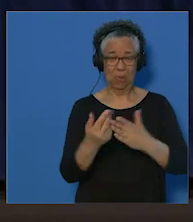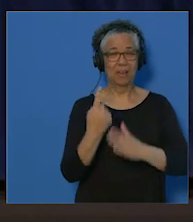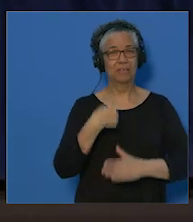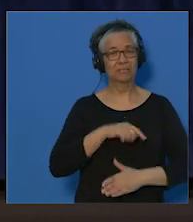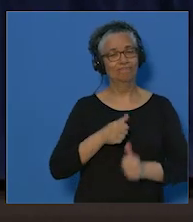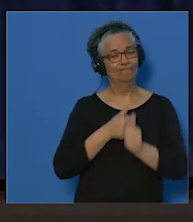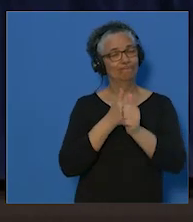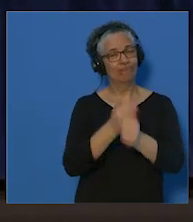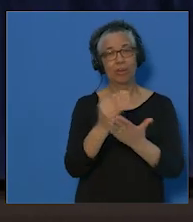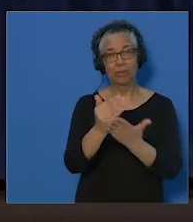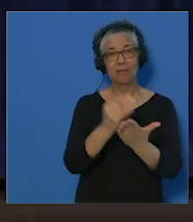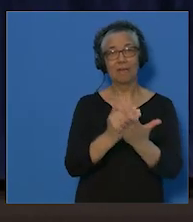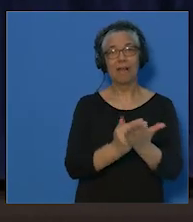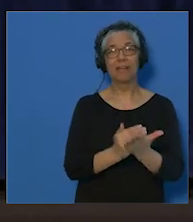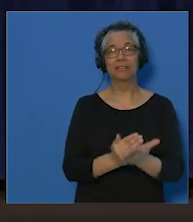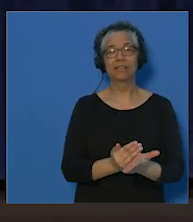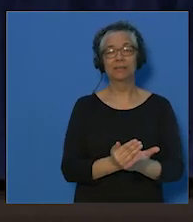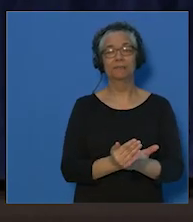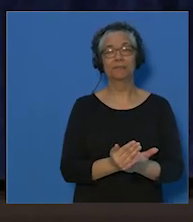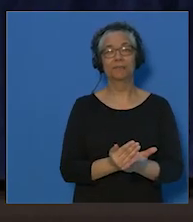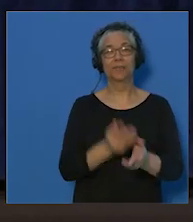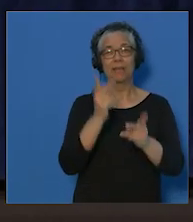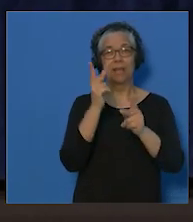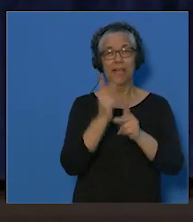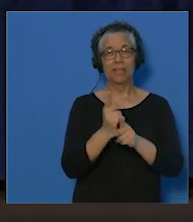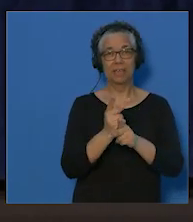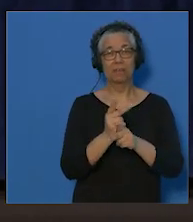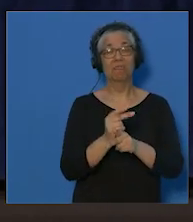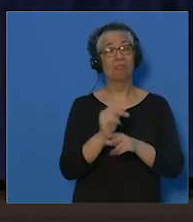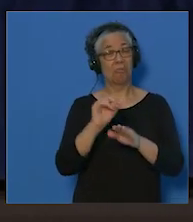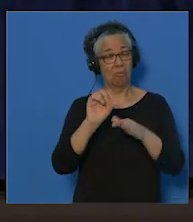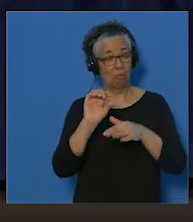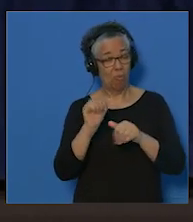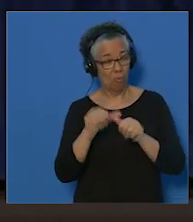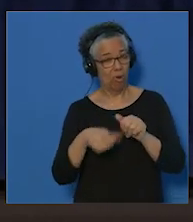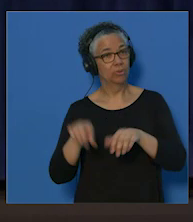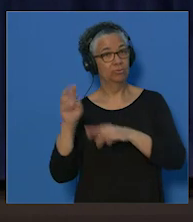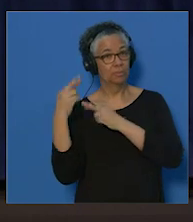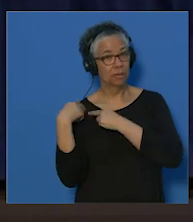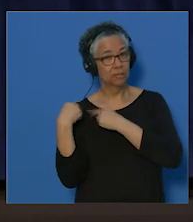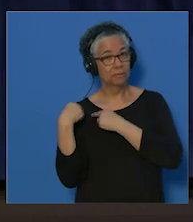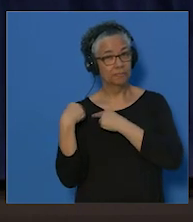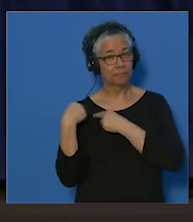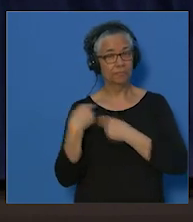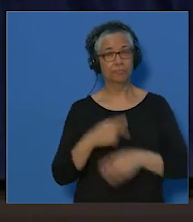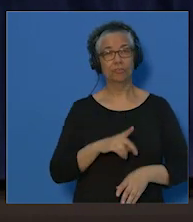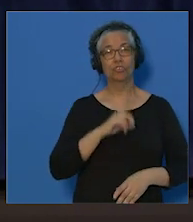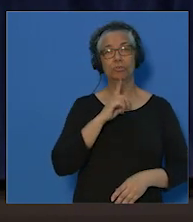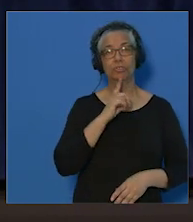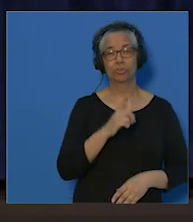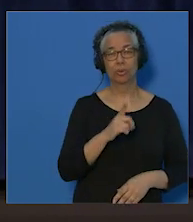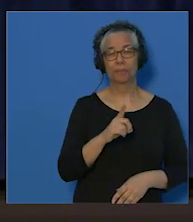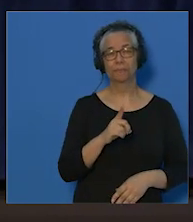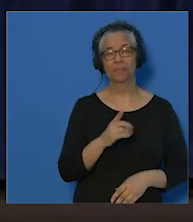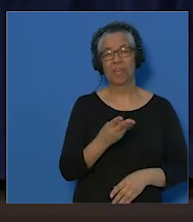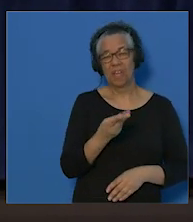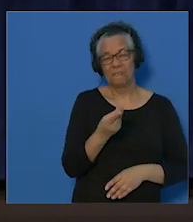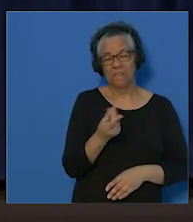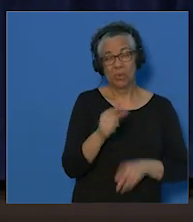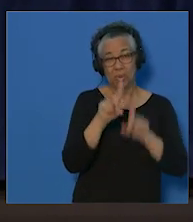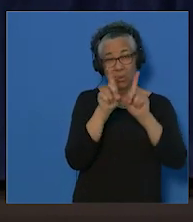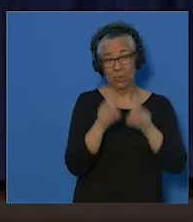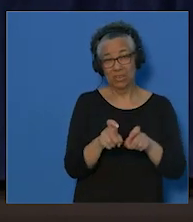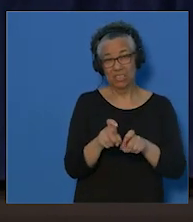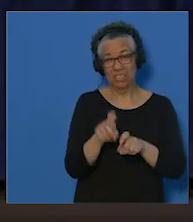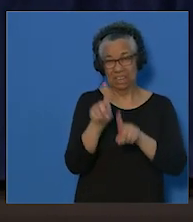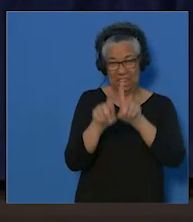the guidelines and keeping each other accountable. To possibly make sure that there are fewer questions that are asking